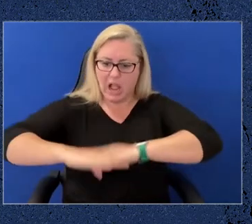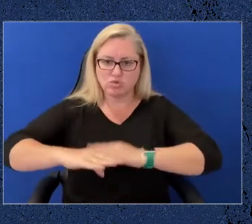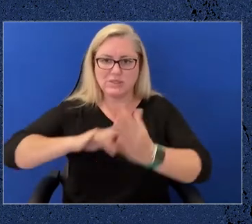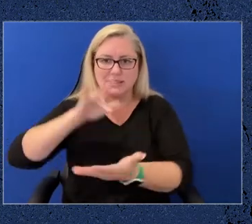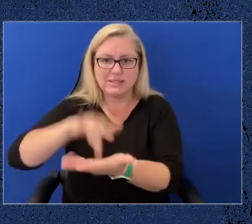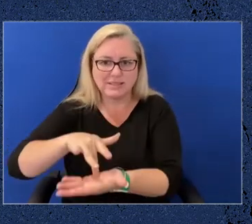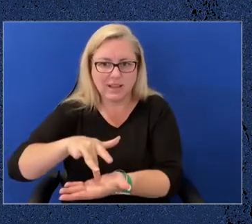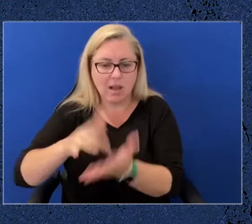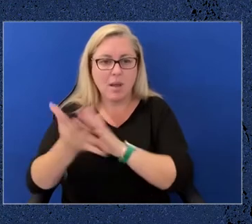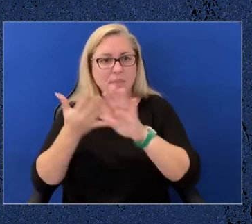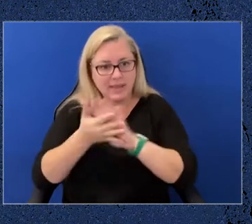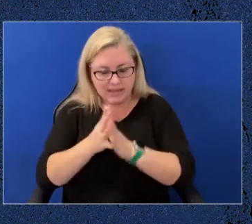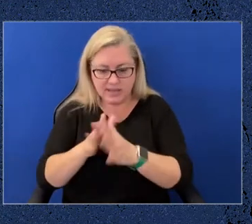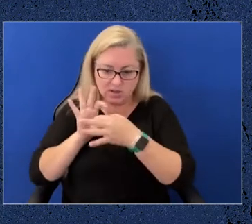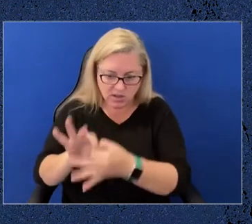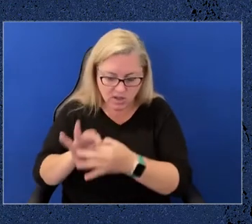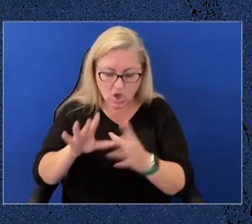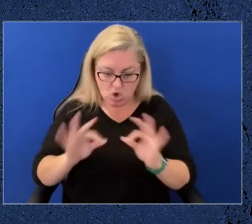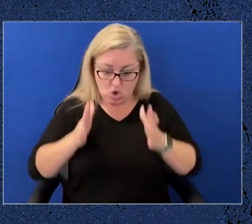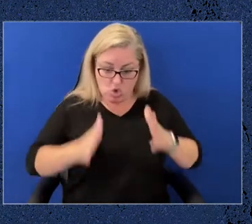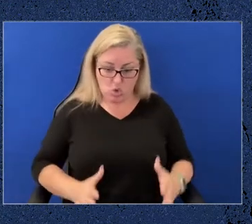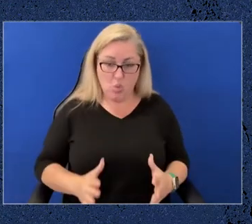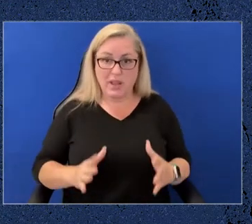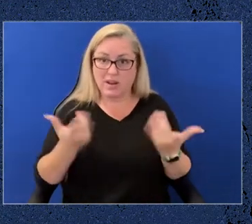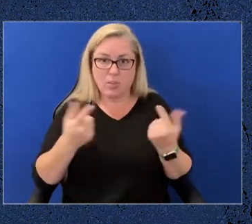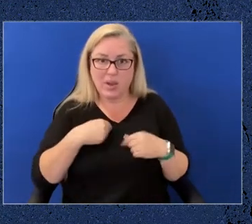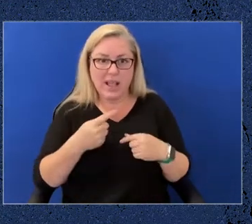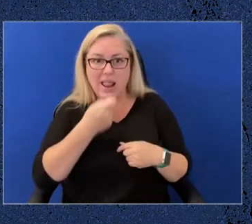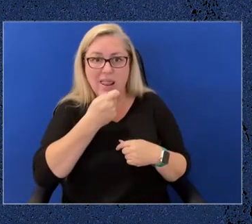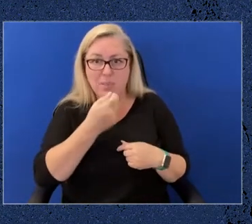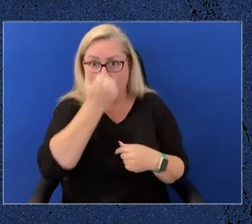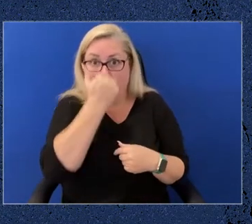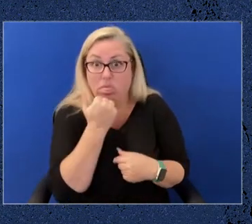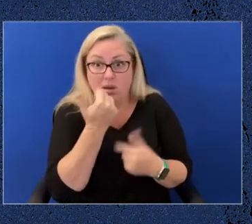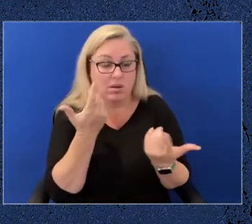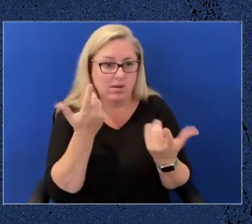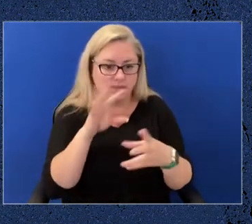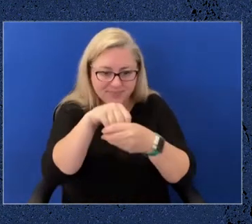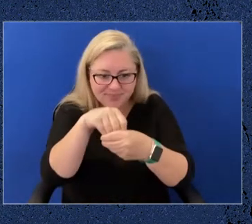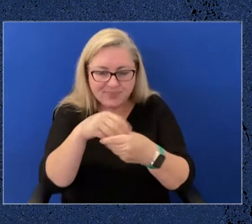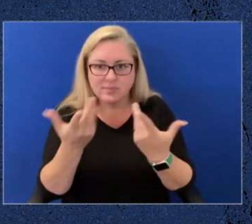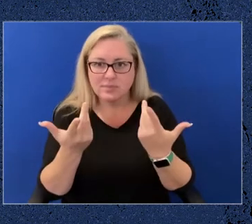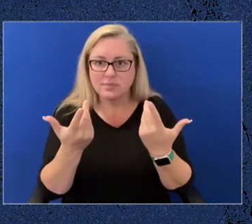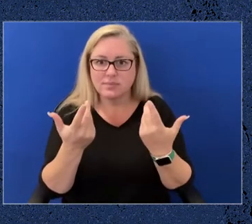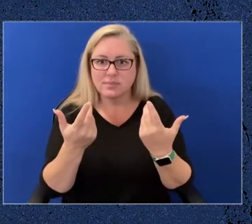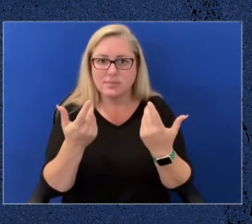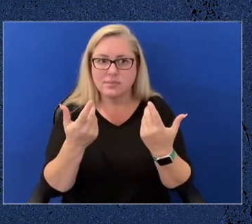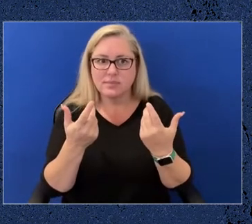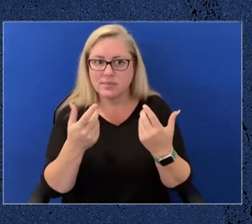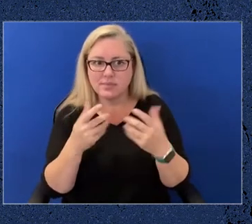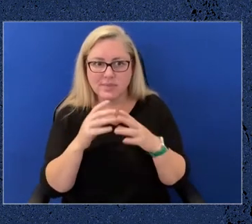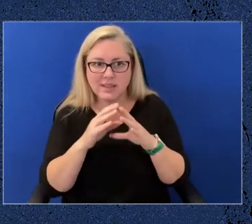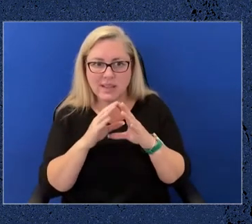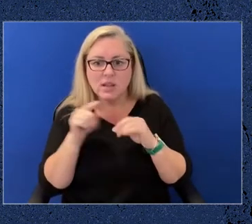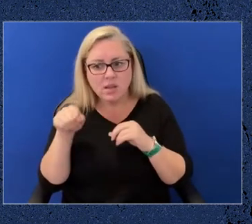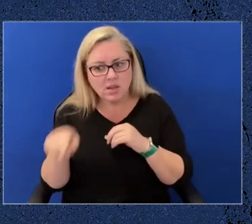up country, that centre. It's not the human being, we're just one small part of the question. And the answer, you know, they're more